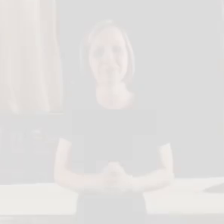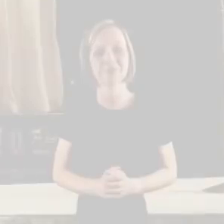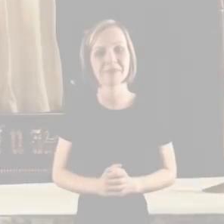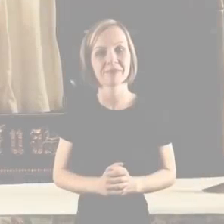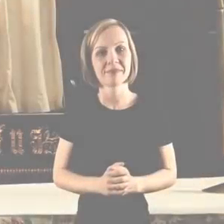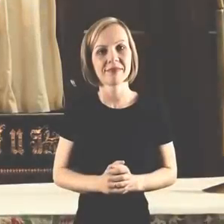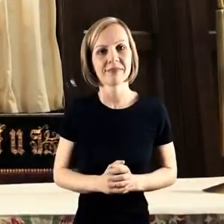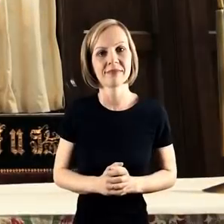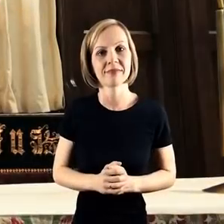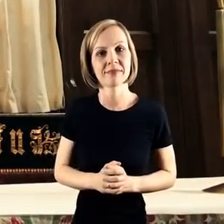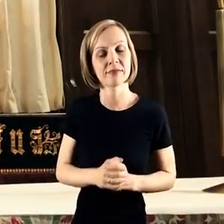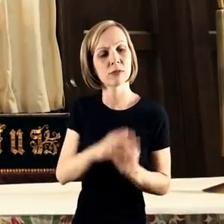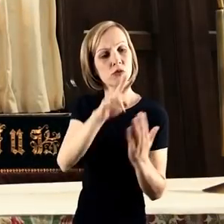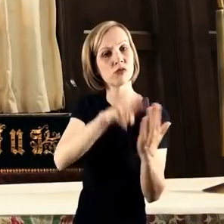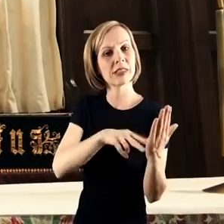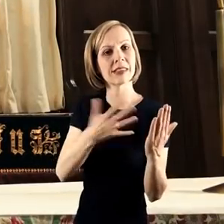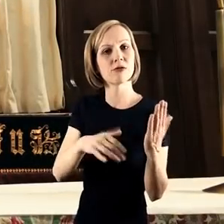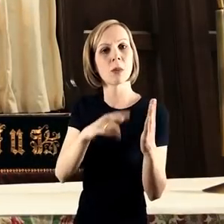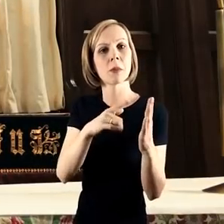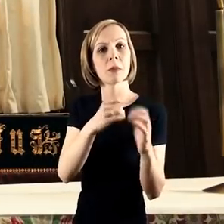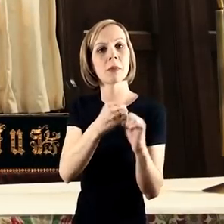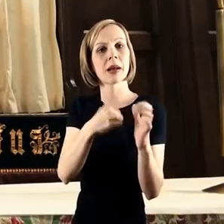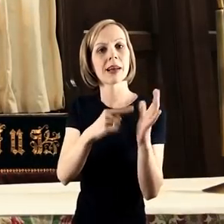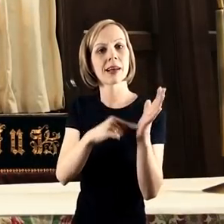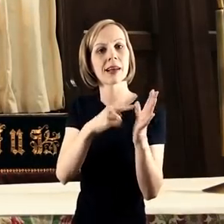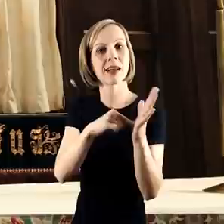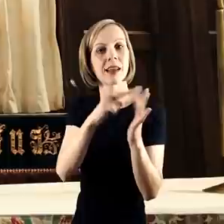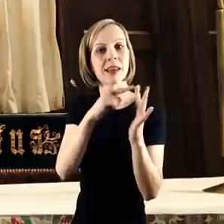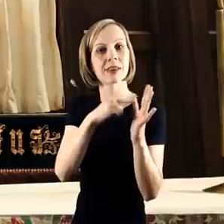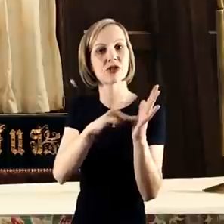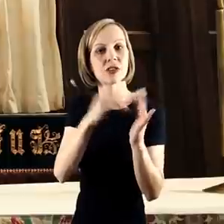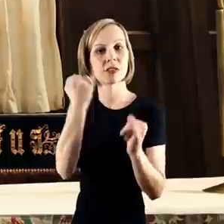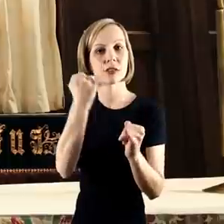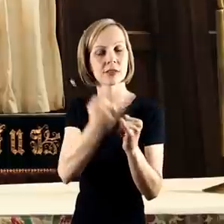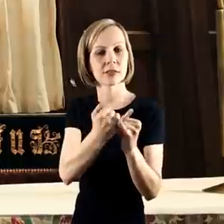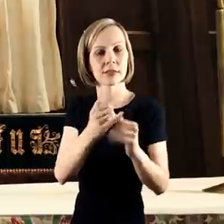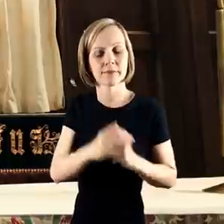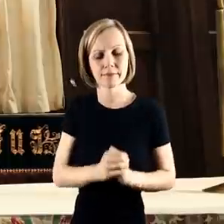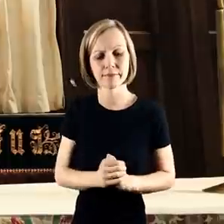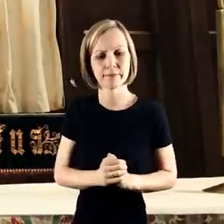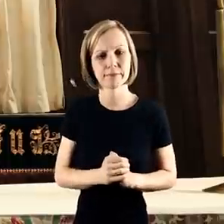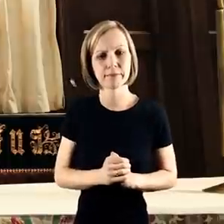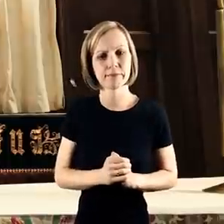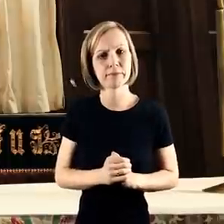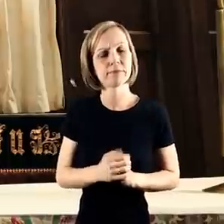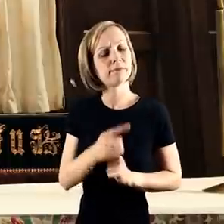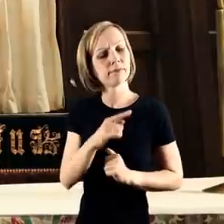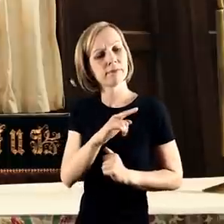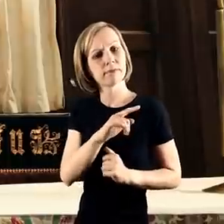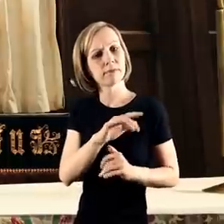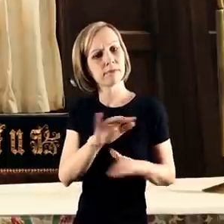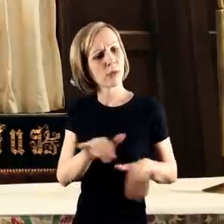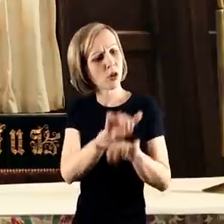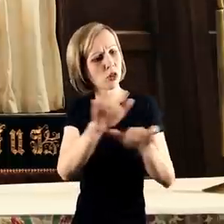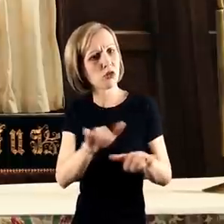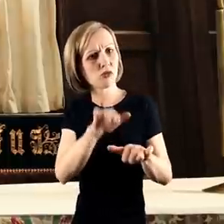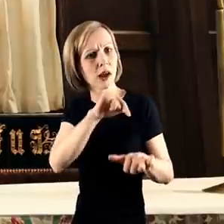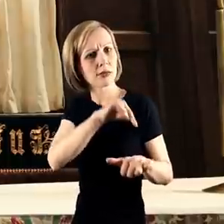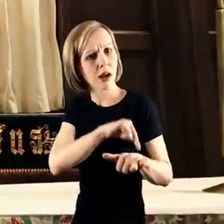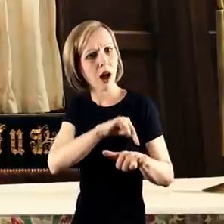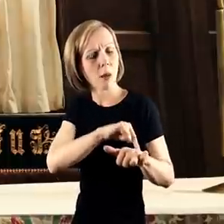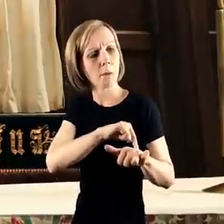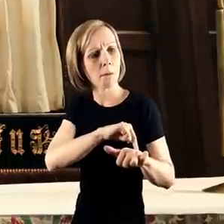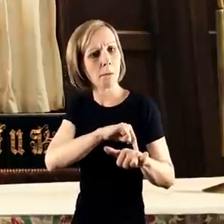A reading from the letter to the Galatians. But when the fullness of time had come, God sent his